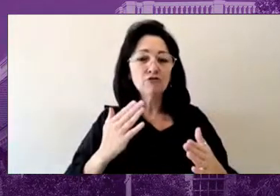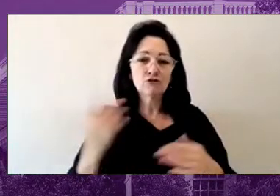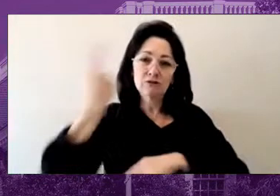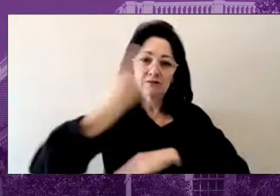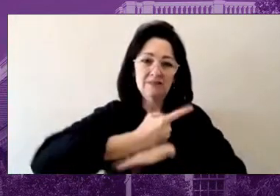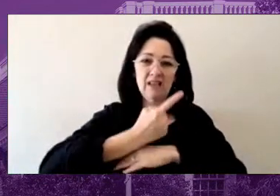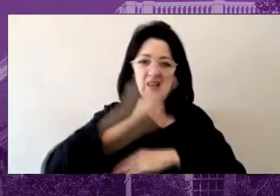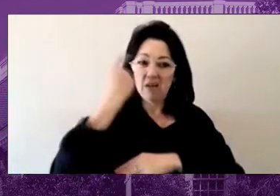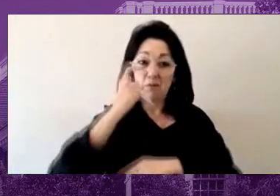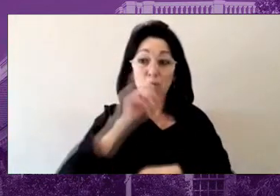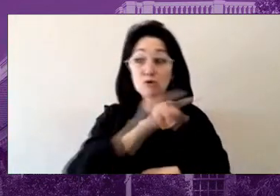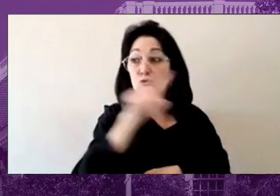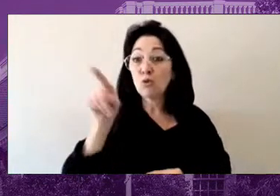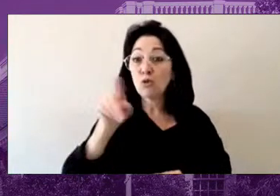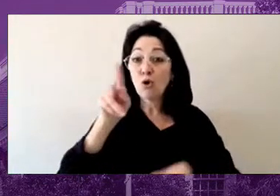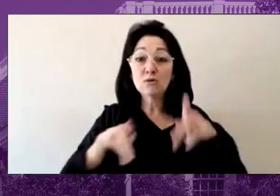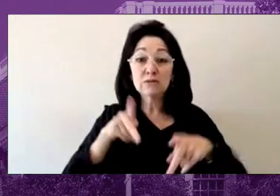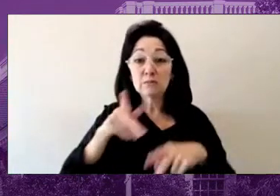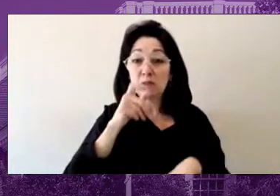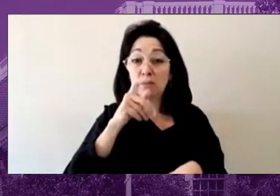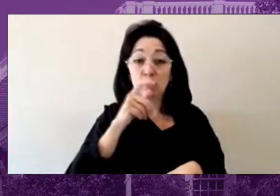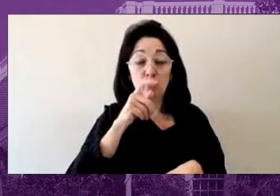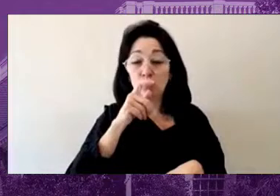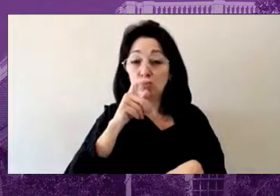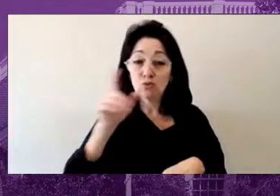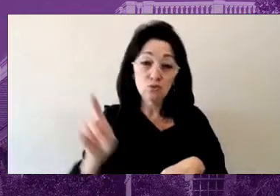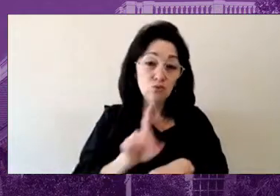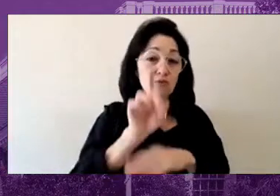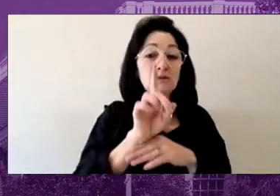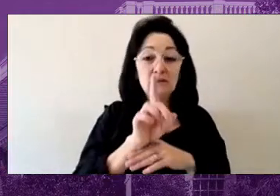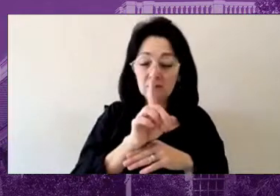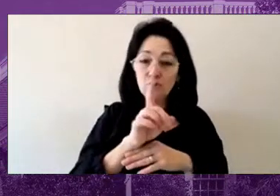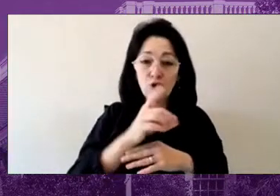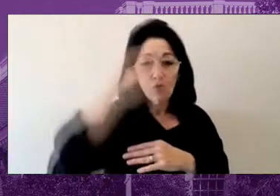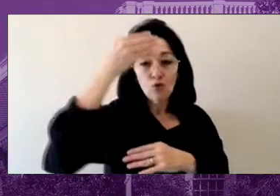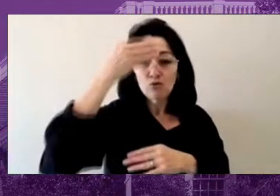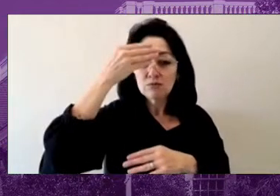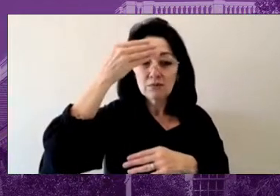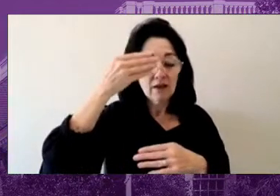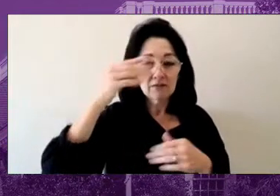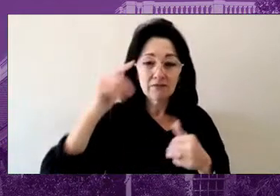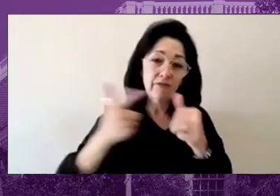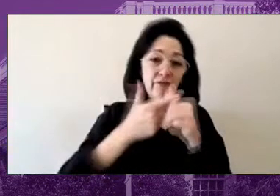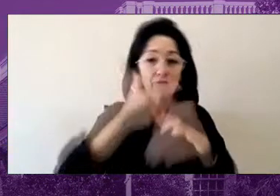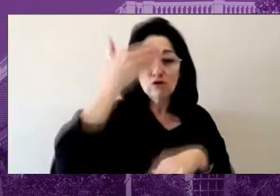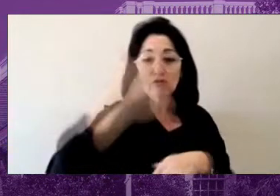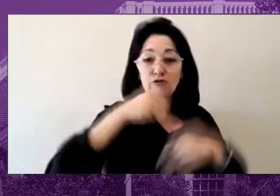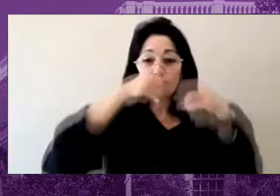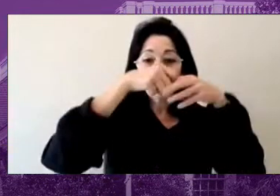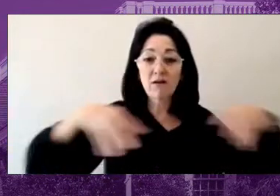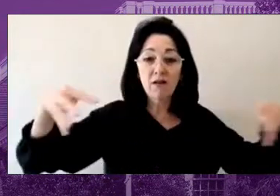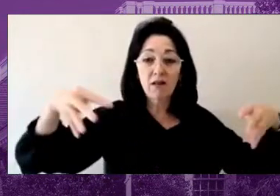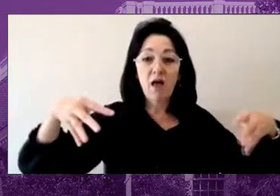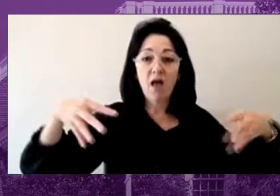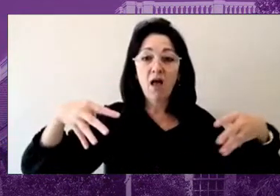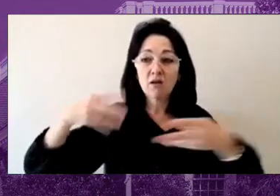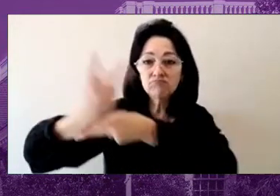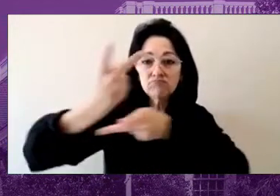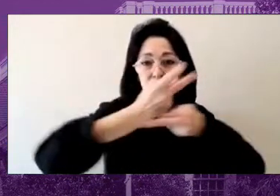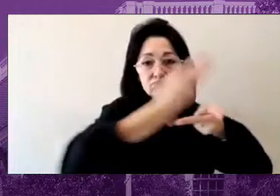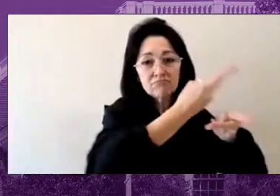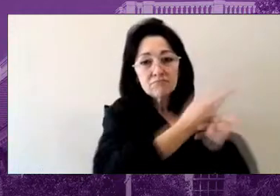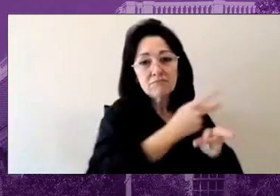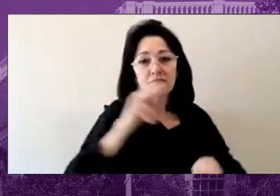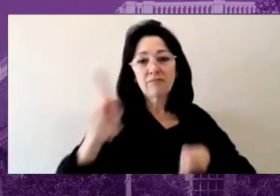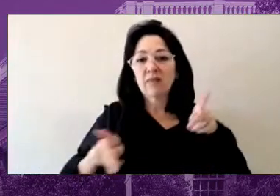serving domestic violence victims. I'd like to thank the DV Coordinating Council for this recognition and to Vice Chair